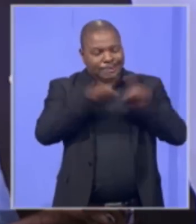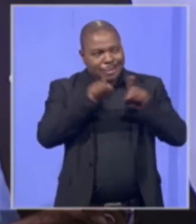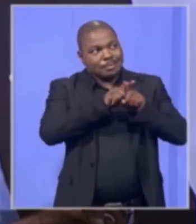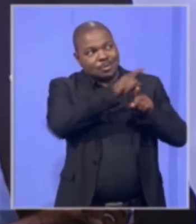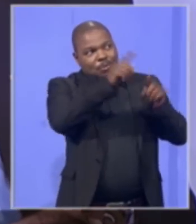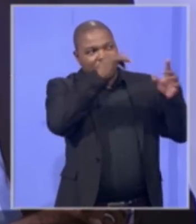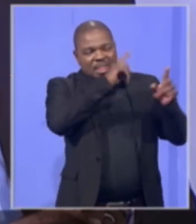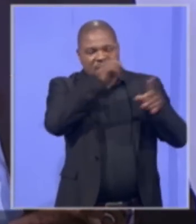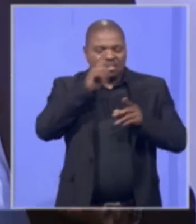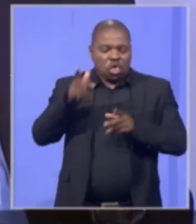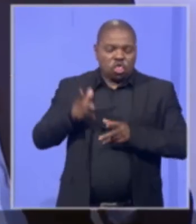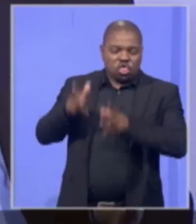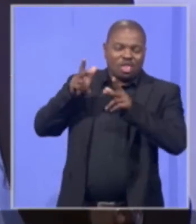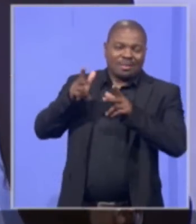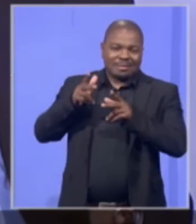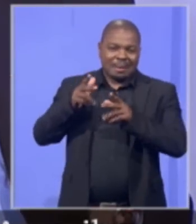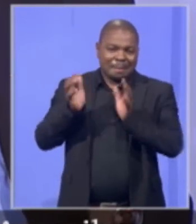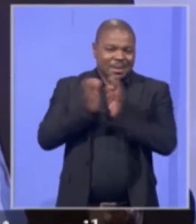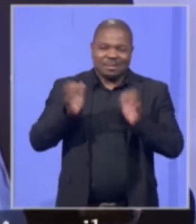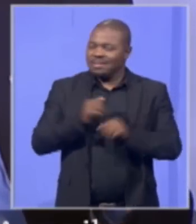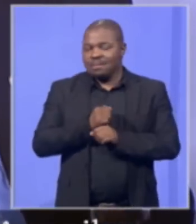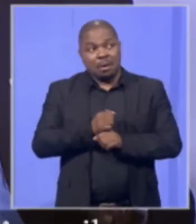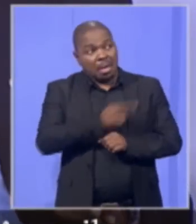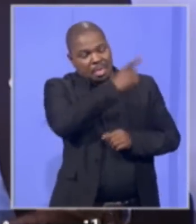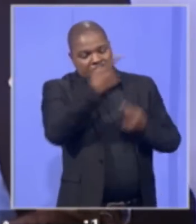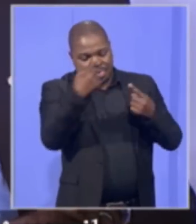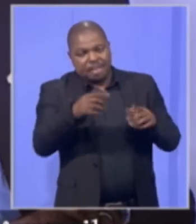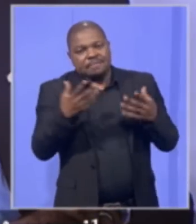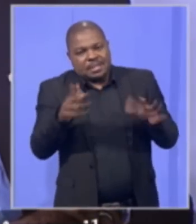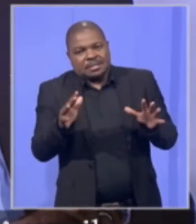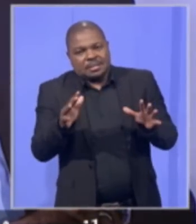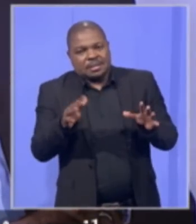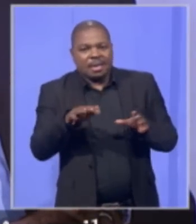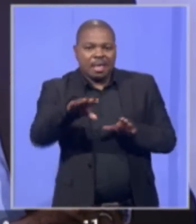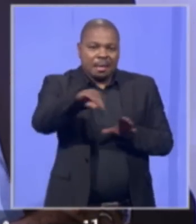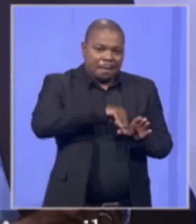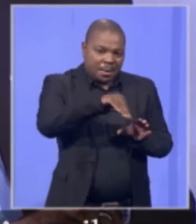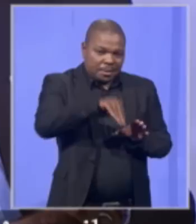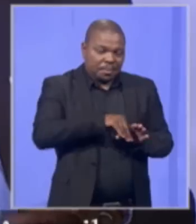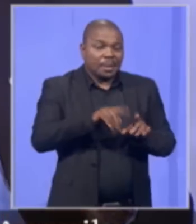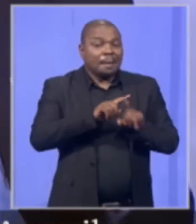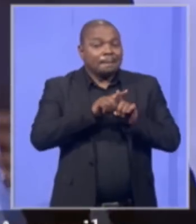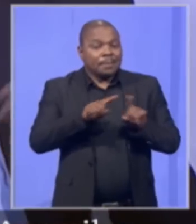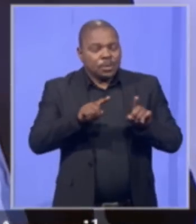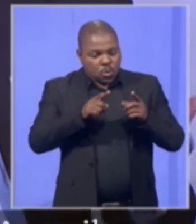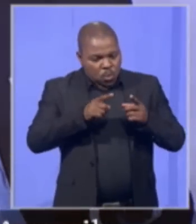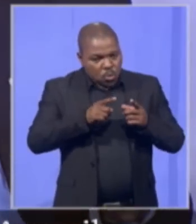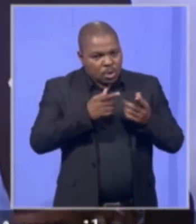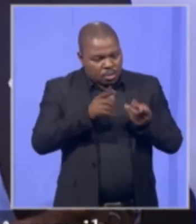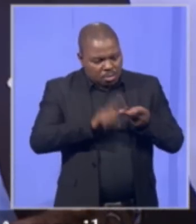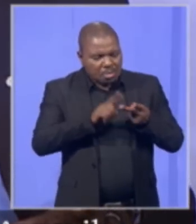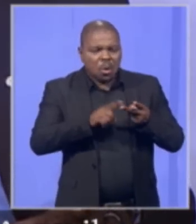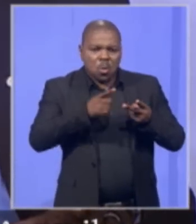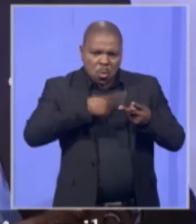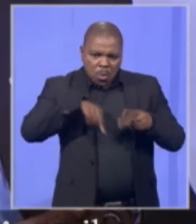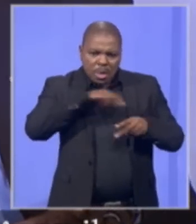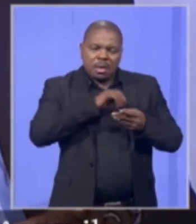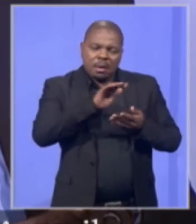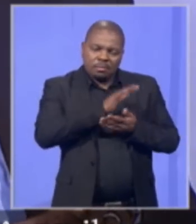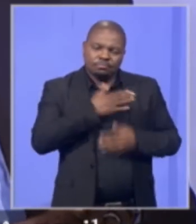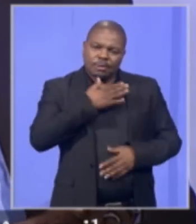no boycott. They were here, they participated, and we appreciate their participation